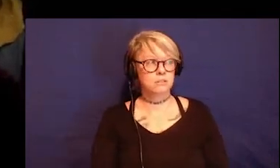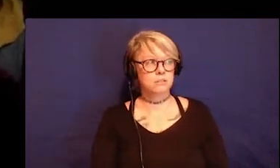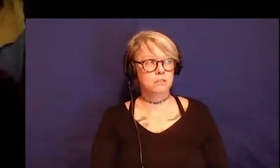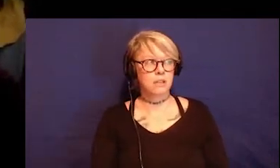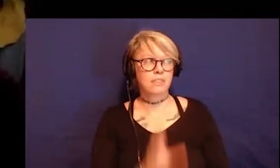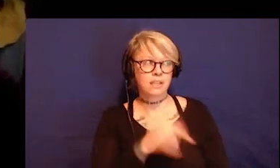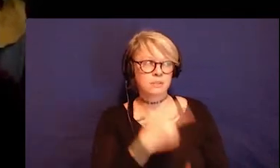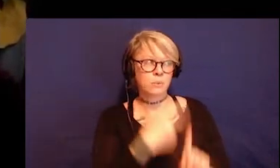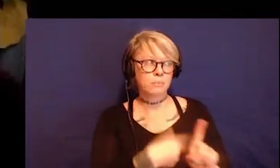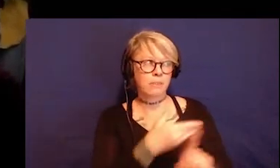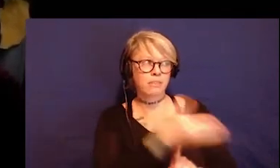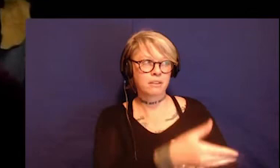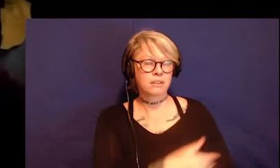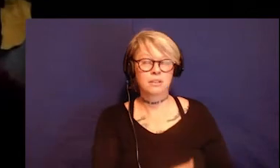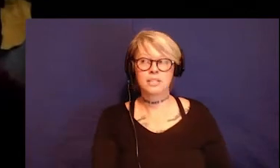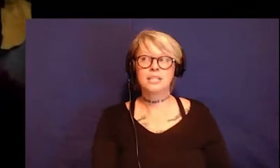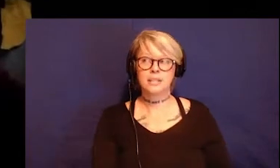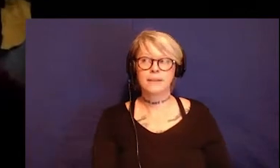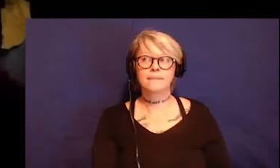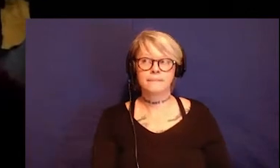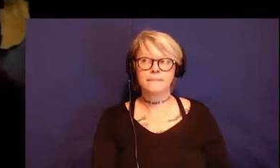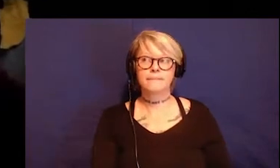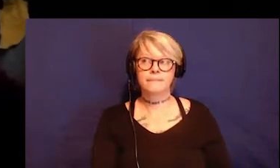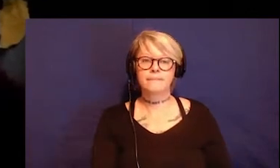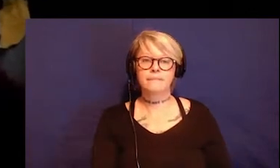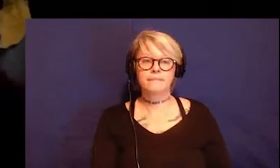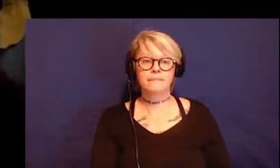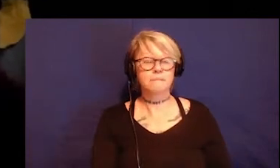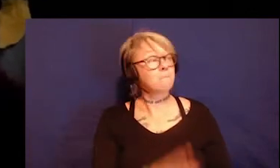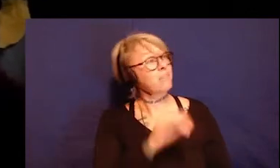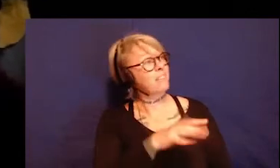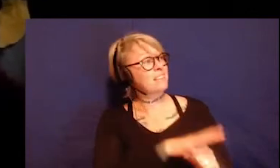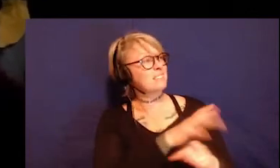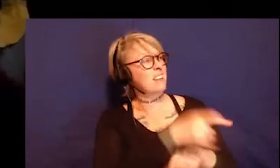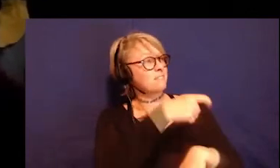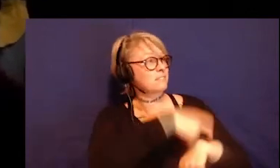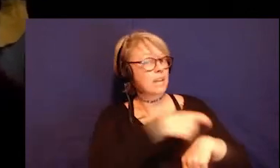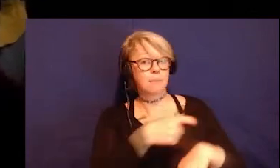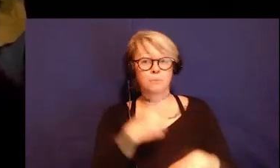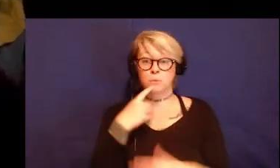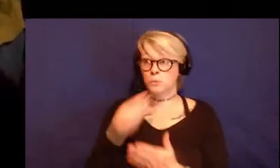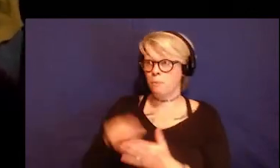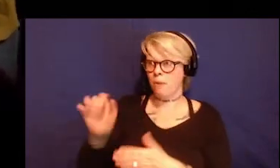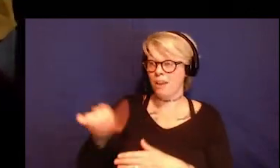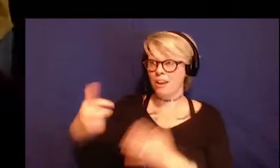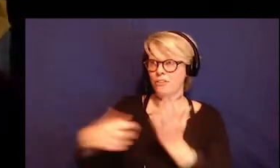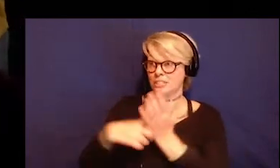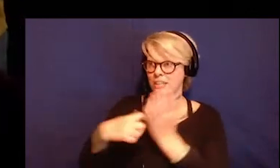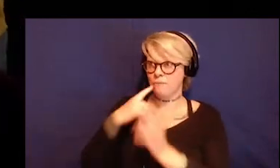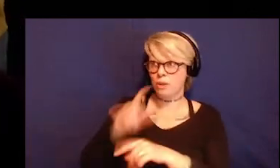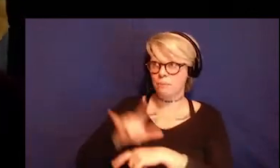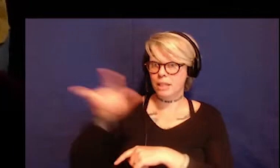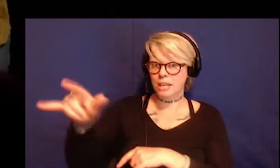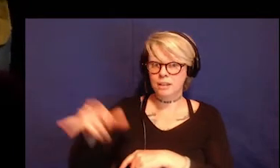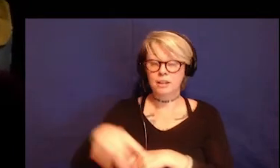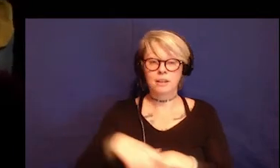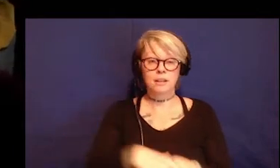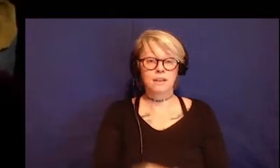That's in a month. Yeah. That's enough time. To get an extra plane ticket?